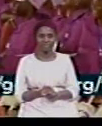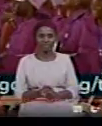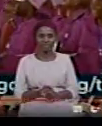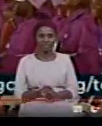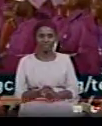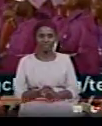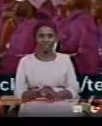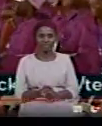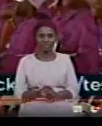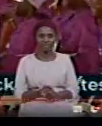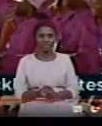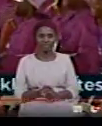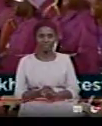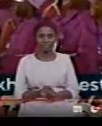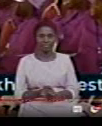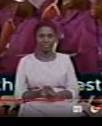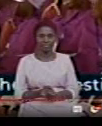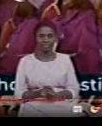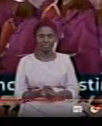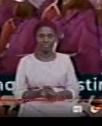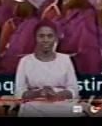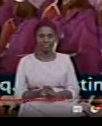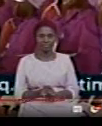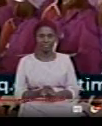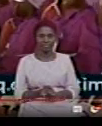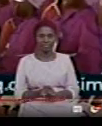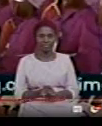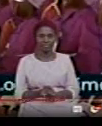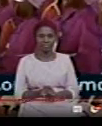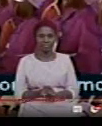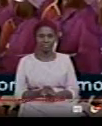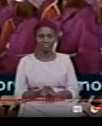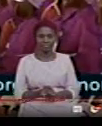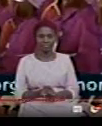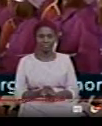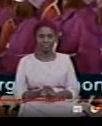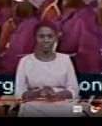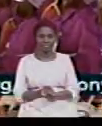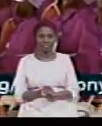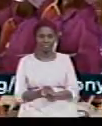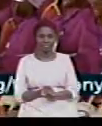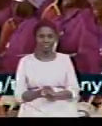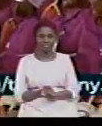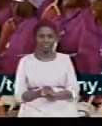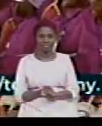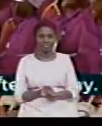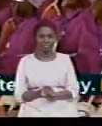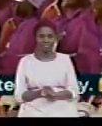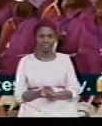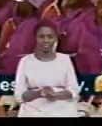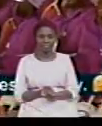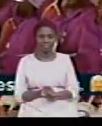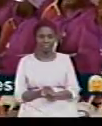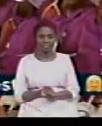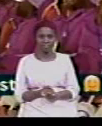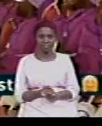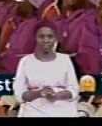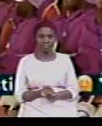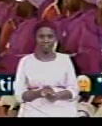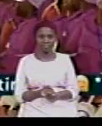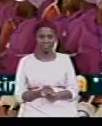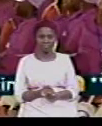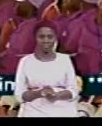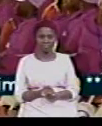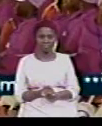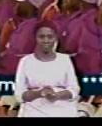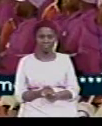anyina na ehu tutu no waya ankoye ye se opese oda jiso so bibi mu obetra